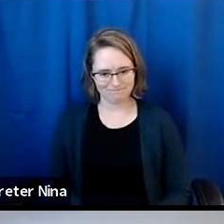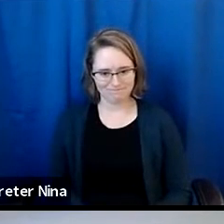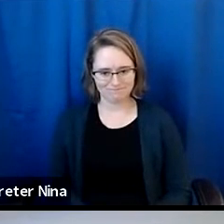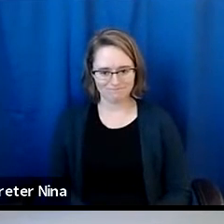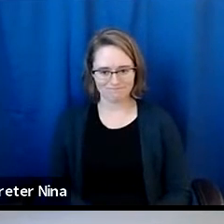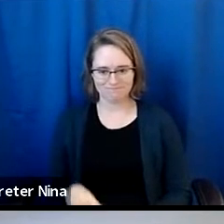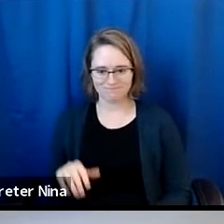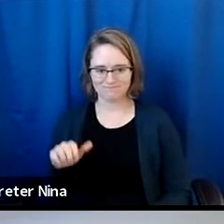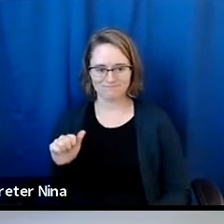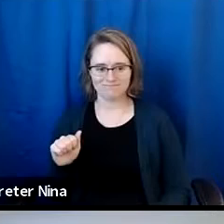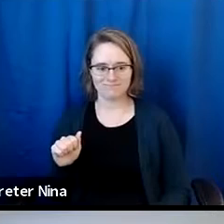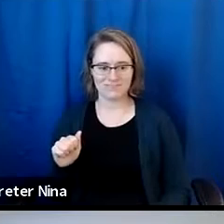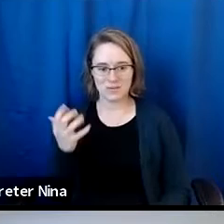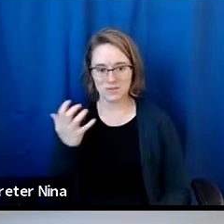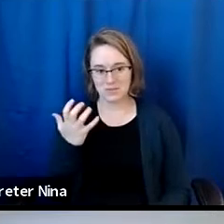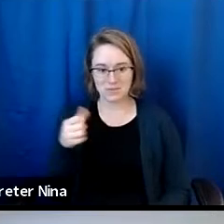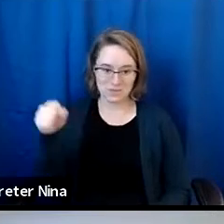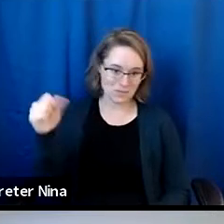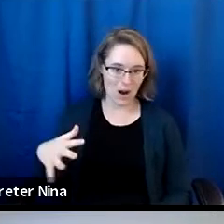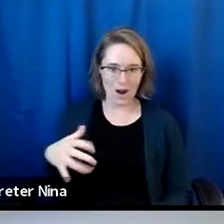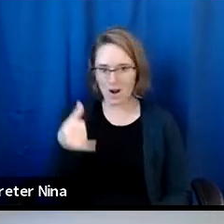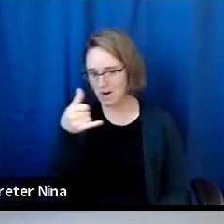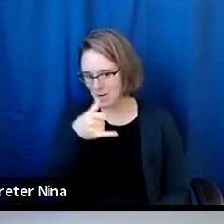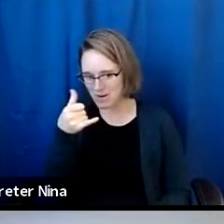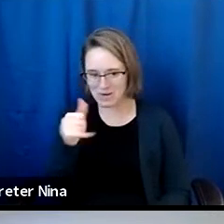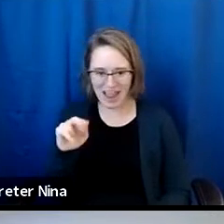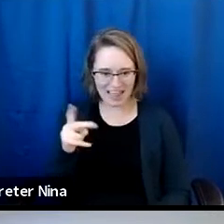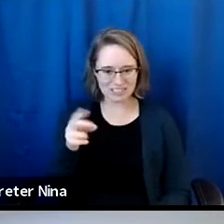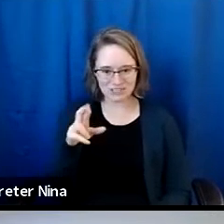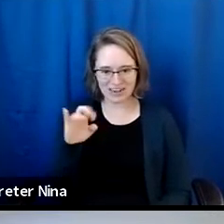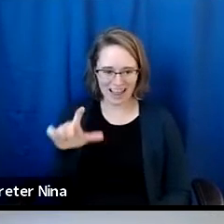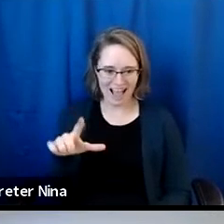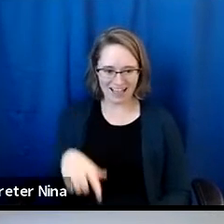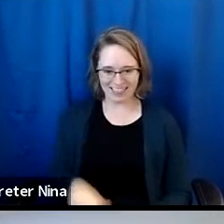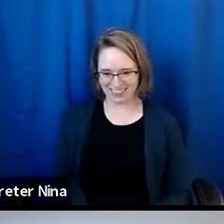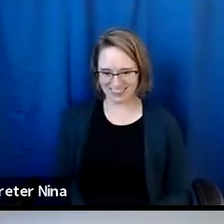Well, Microphone drop, Andriel. well,